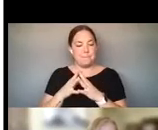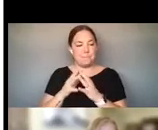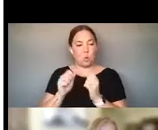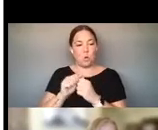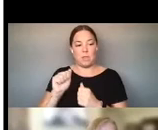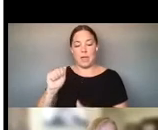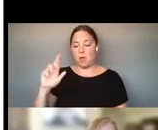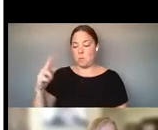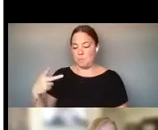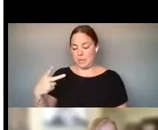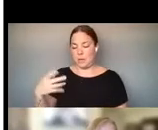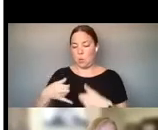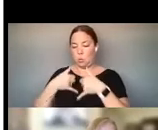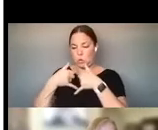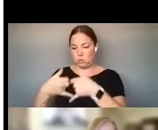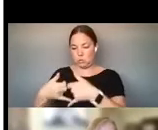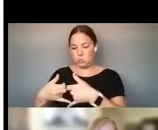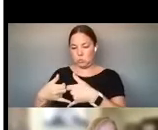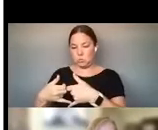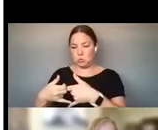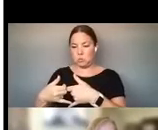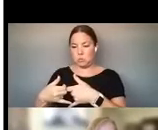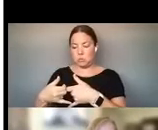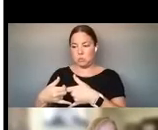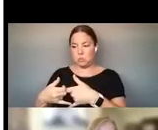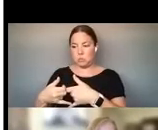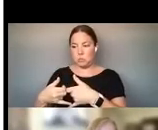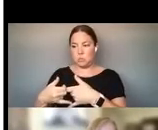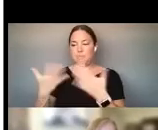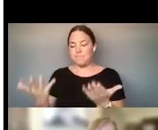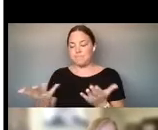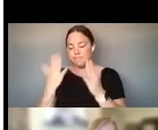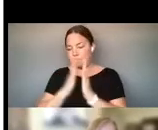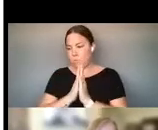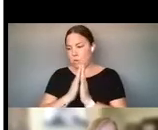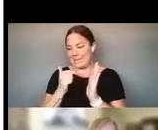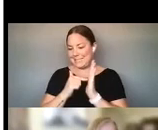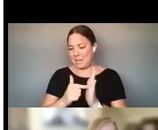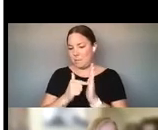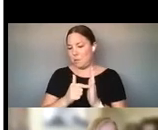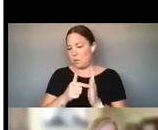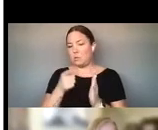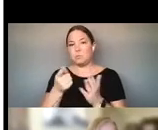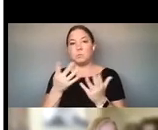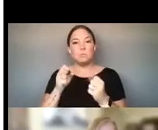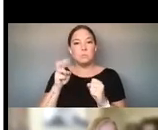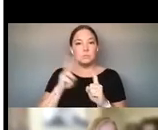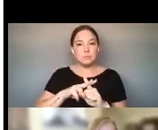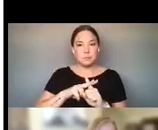awards, because, say, for example, if you know you want to apply for